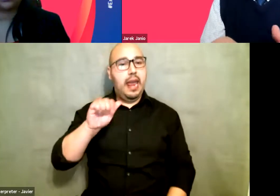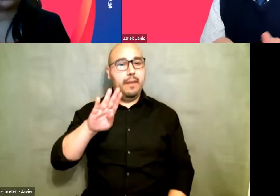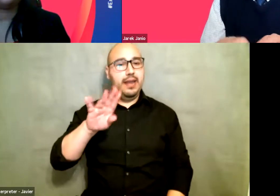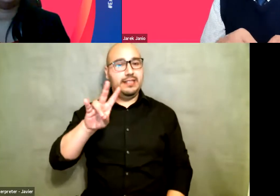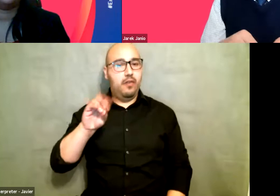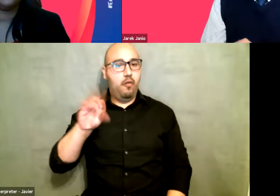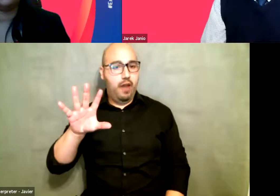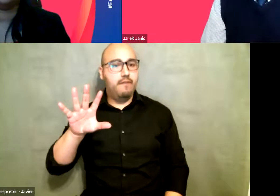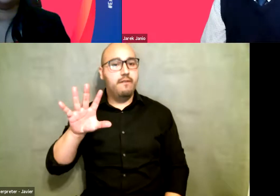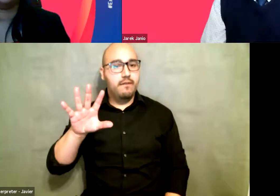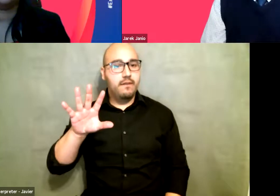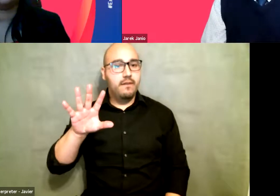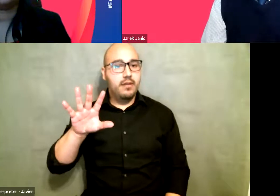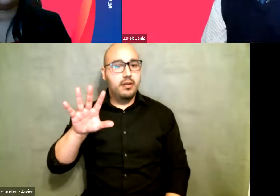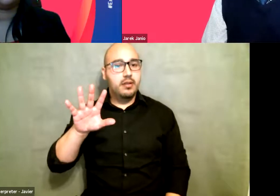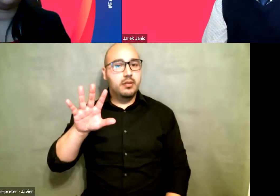know,